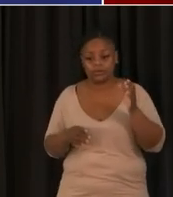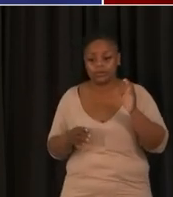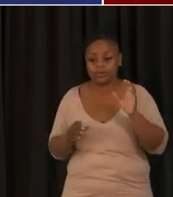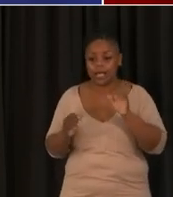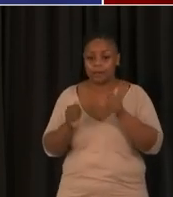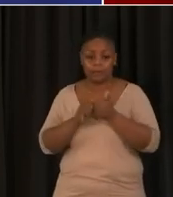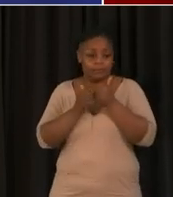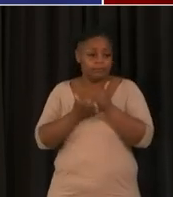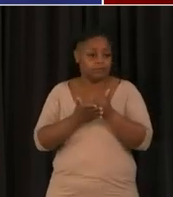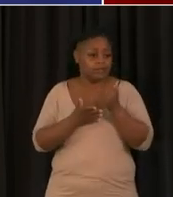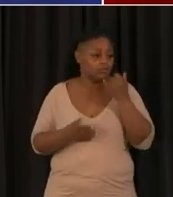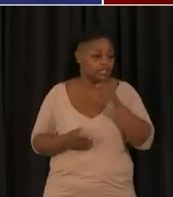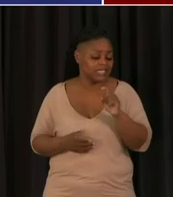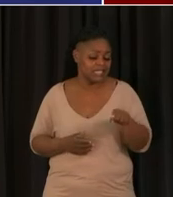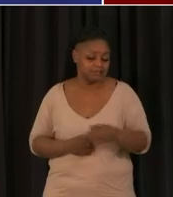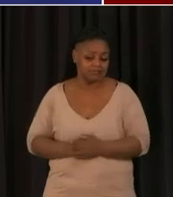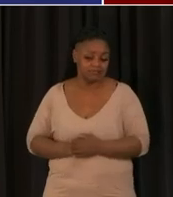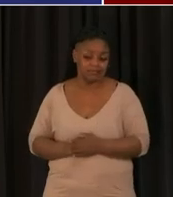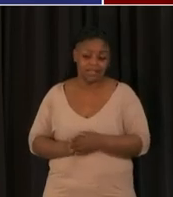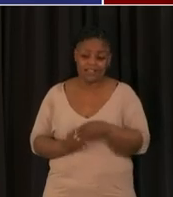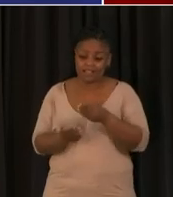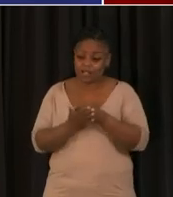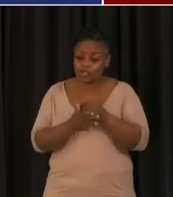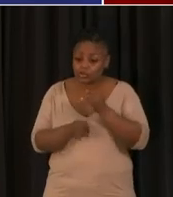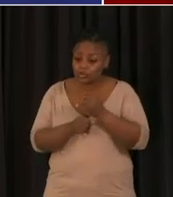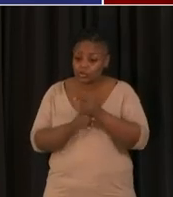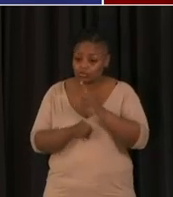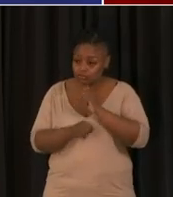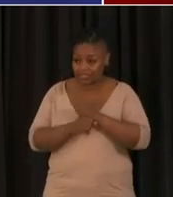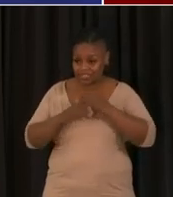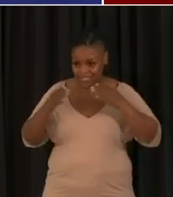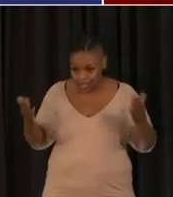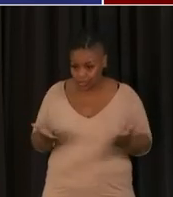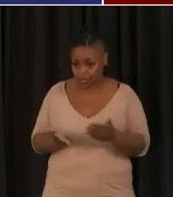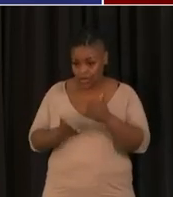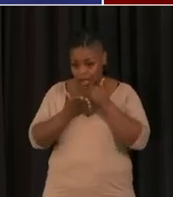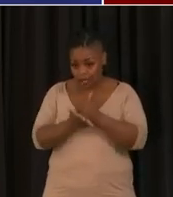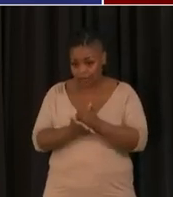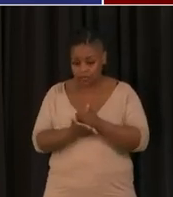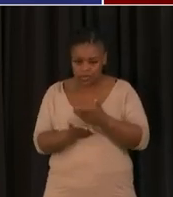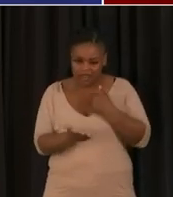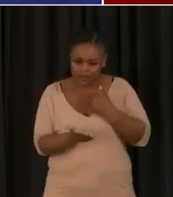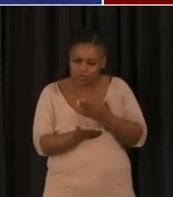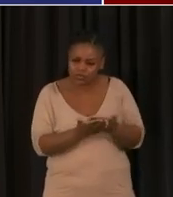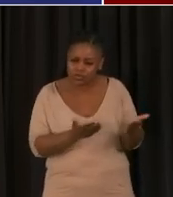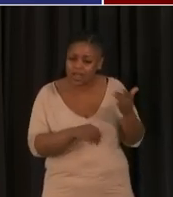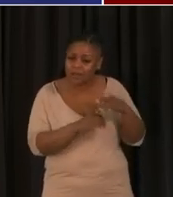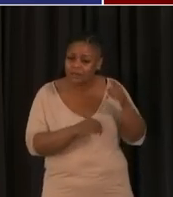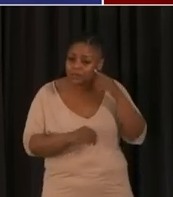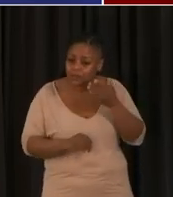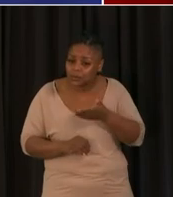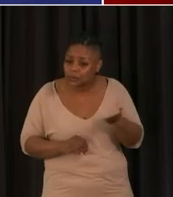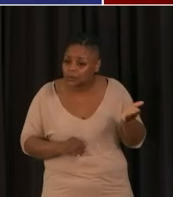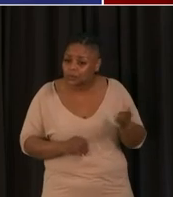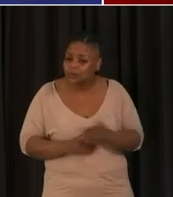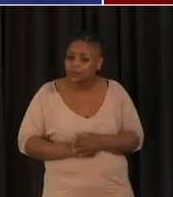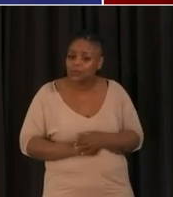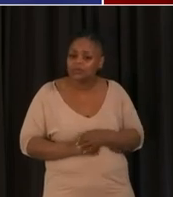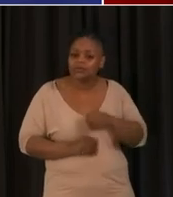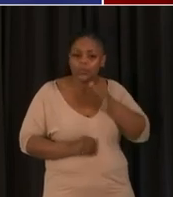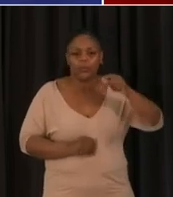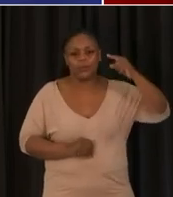that are being considered around how to reduce the amount of student loan debt. And here in the district, there is a high